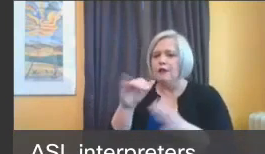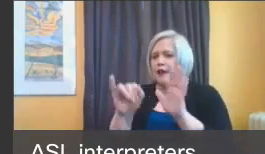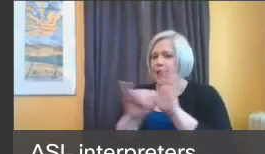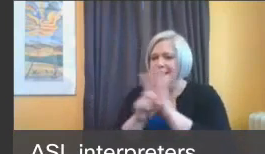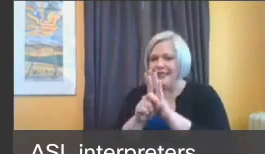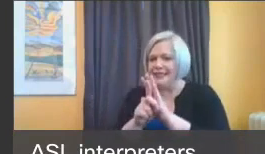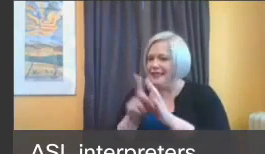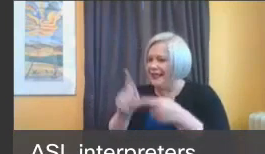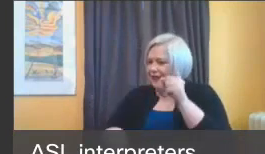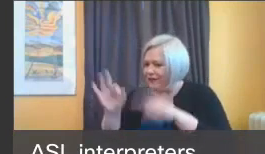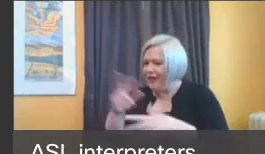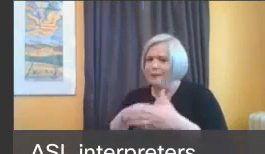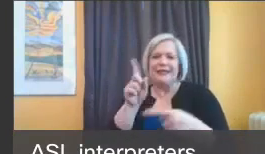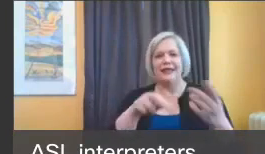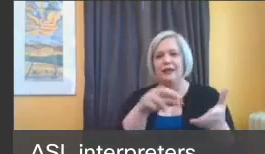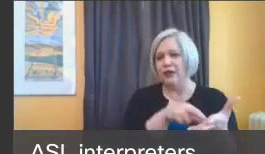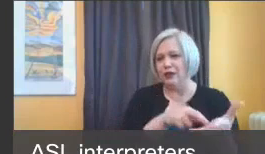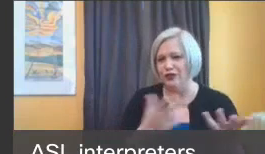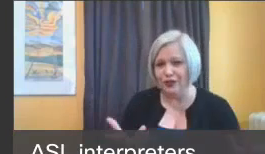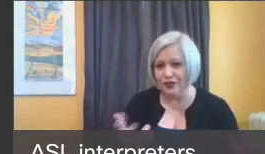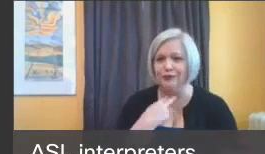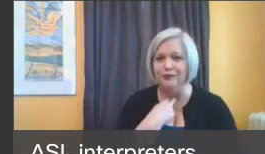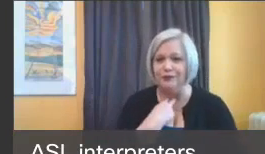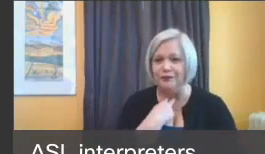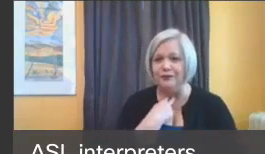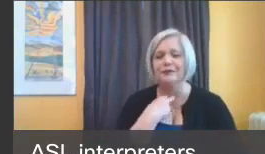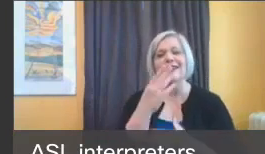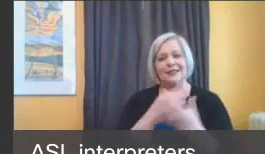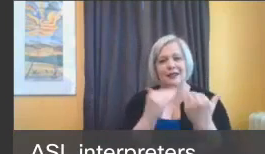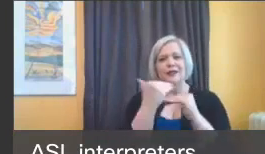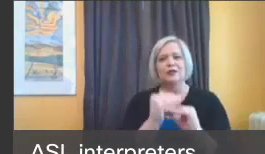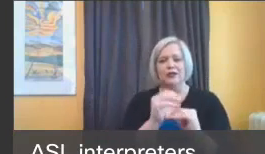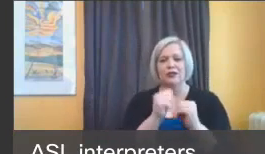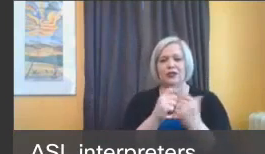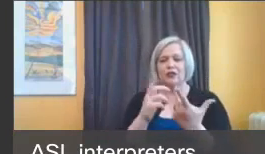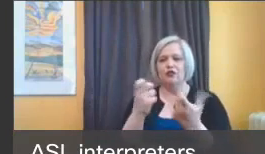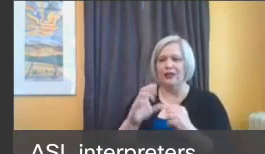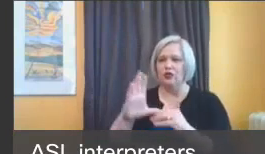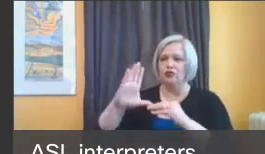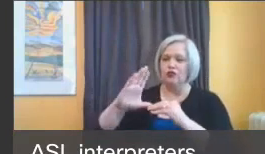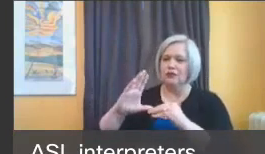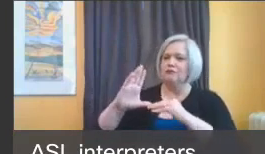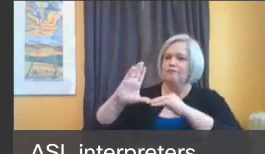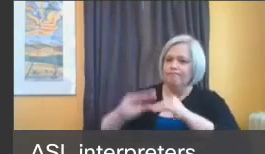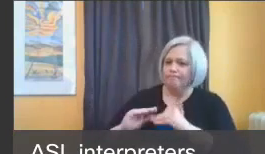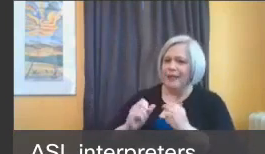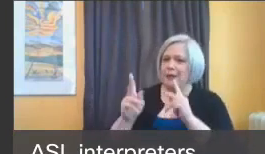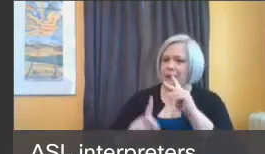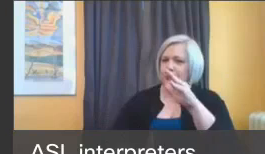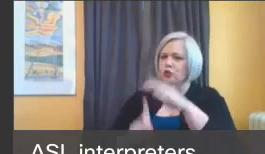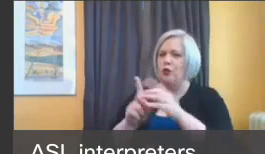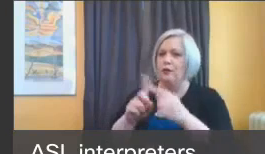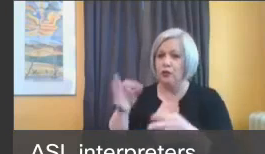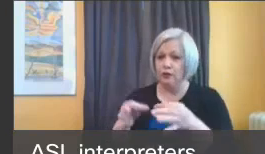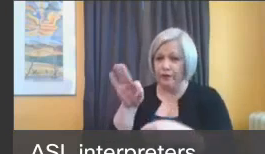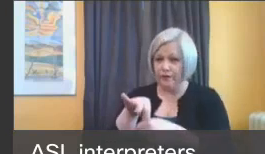from registering to vote. In addition, some of the restrictions are designed to drive down turnout overall, especially those restrictions making